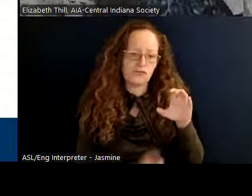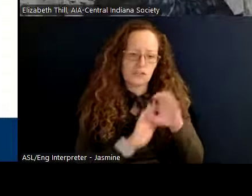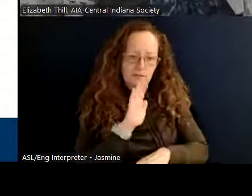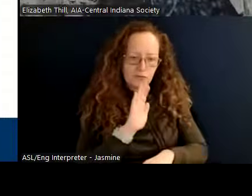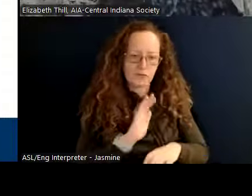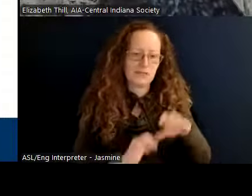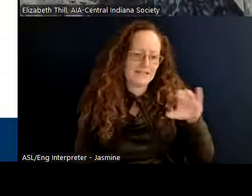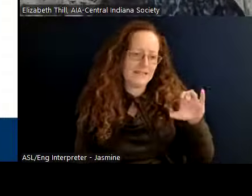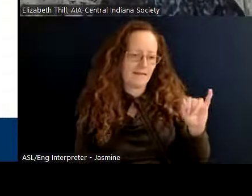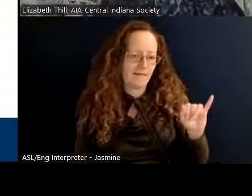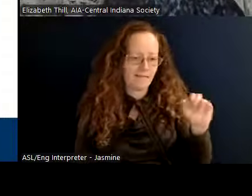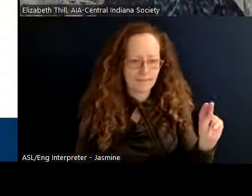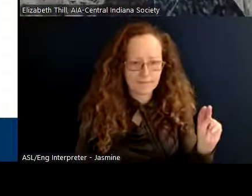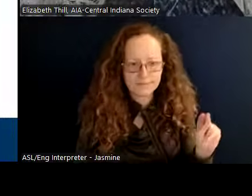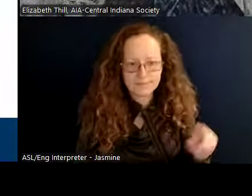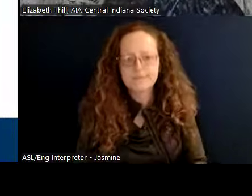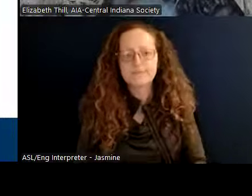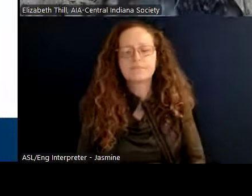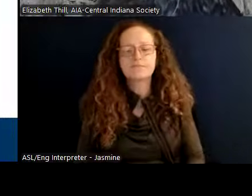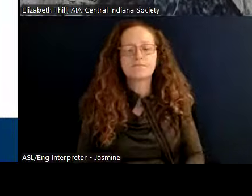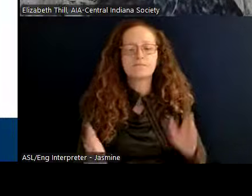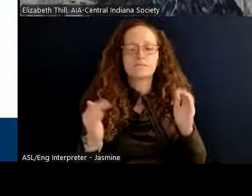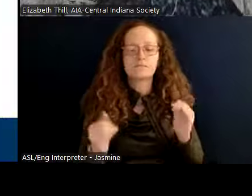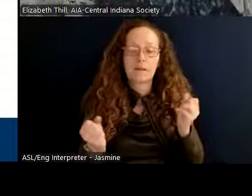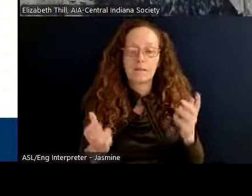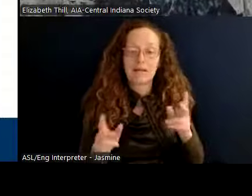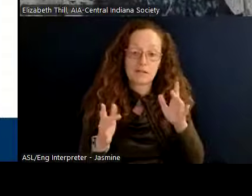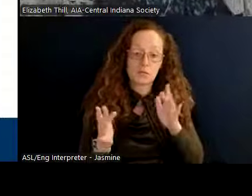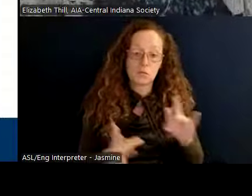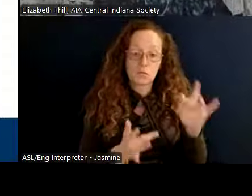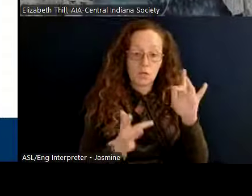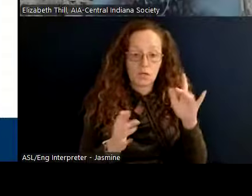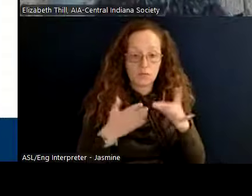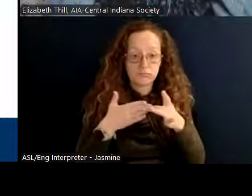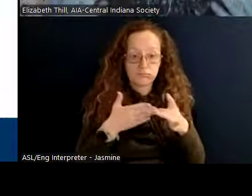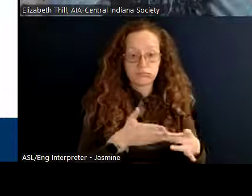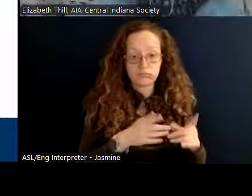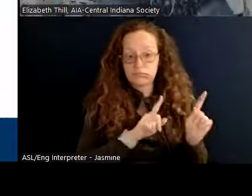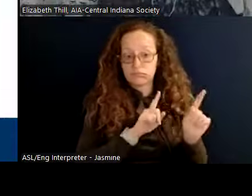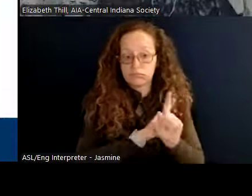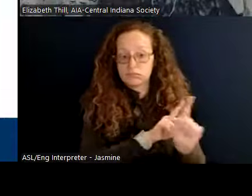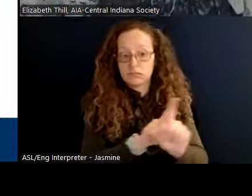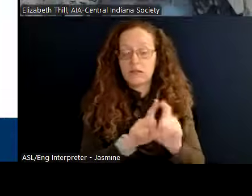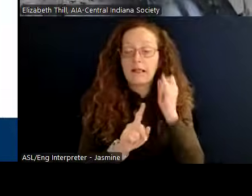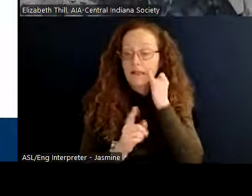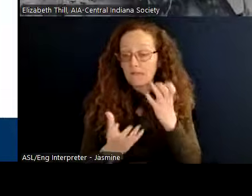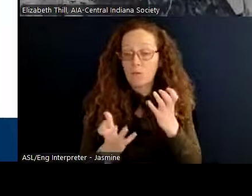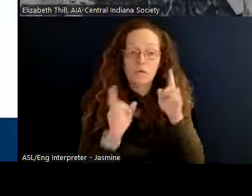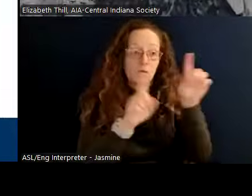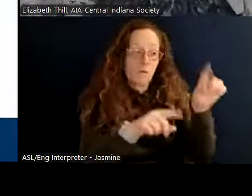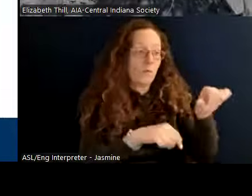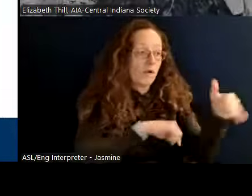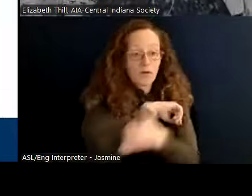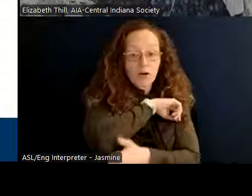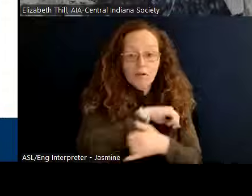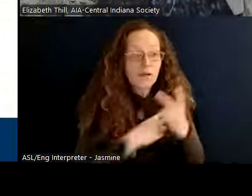CIN. And they also have a lot of tours. So if you're looking to get out of the country and see some cool